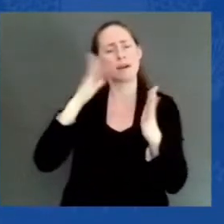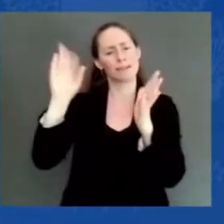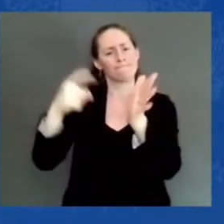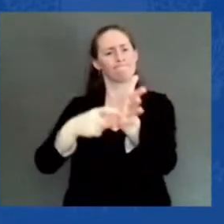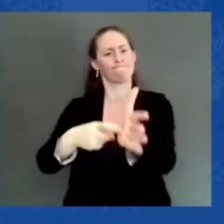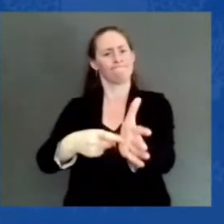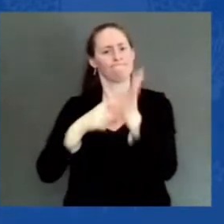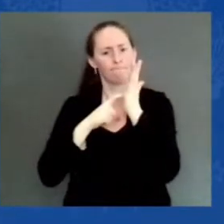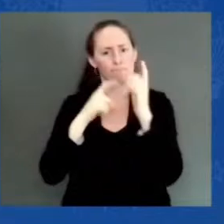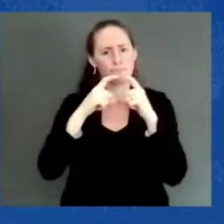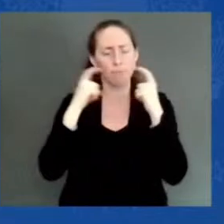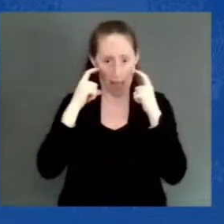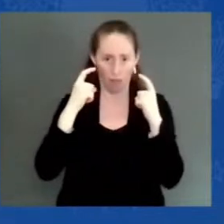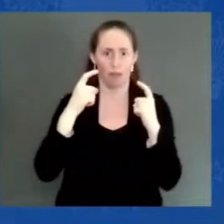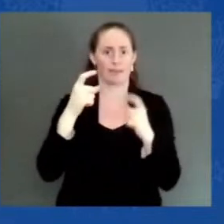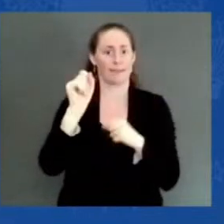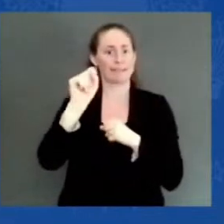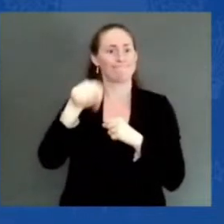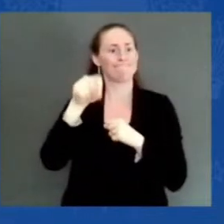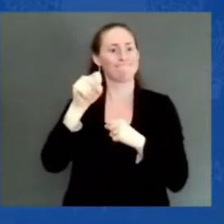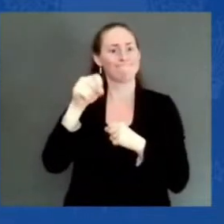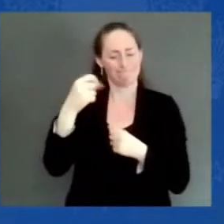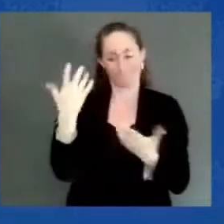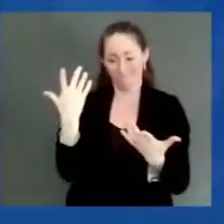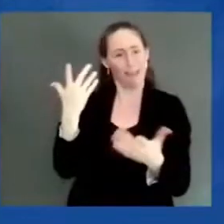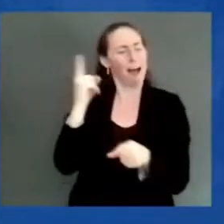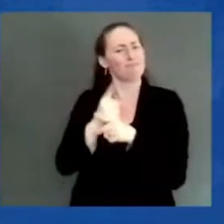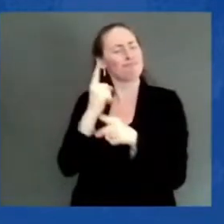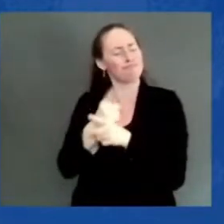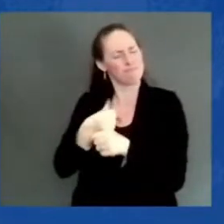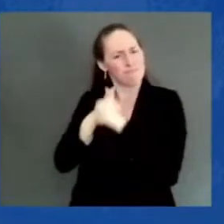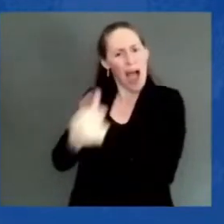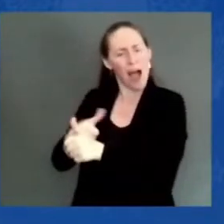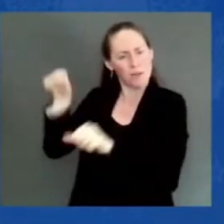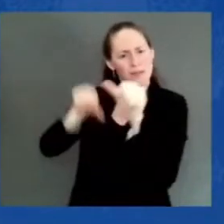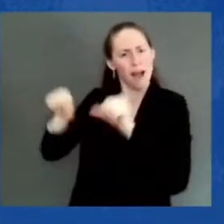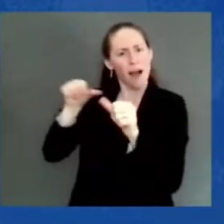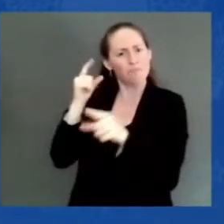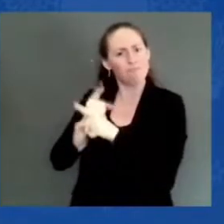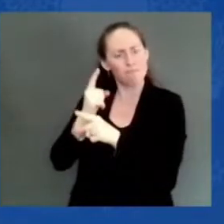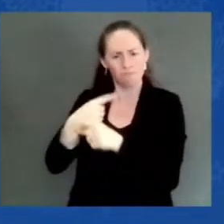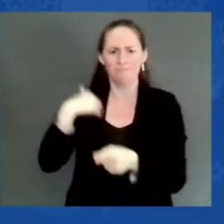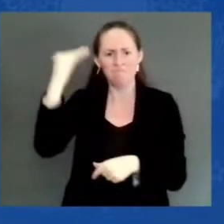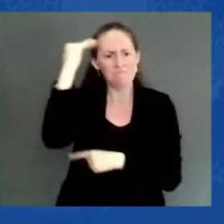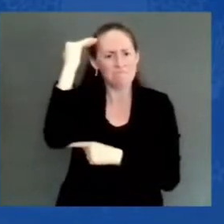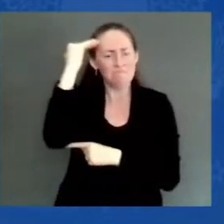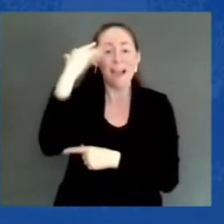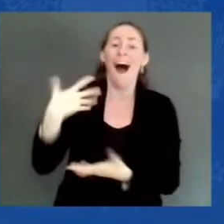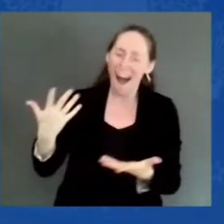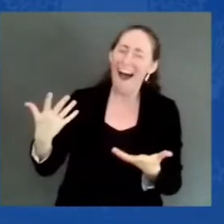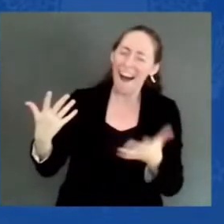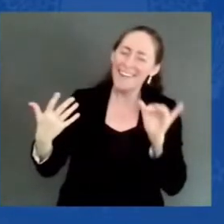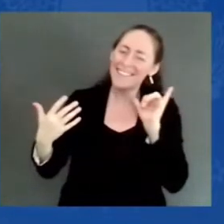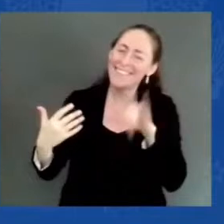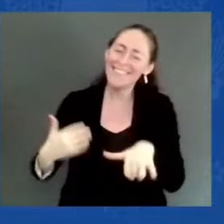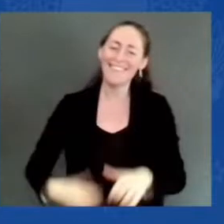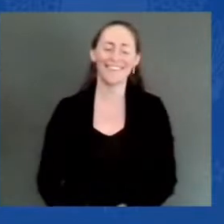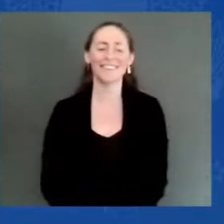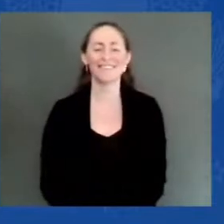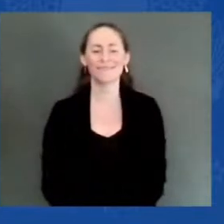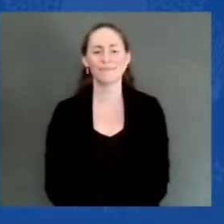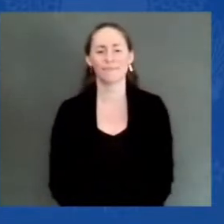science, so we follow the science." The other said, they have a guiding principle, students